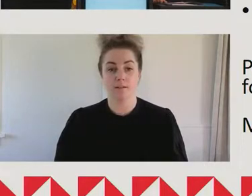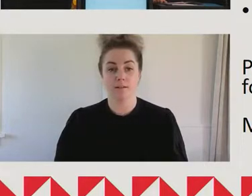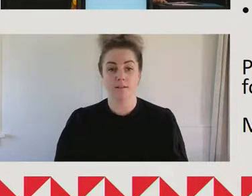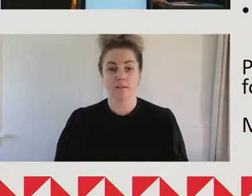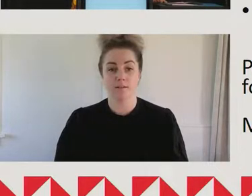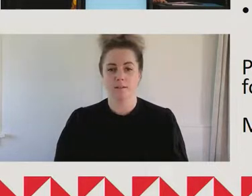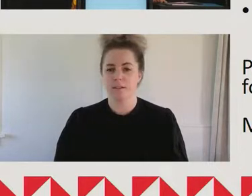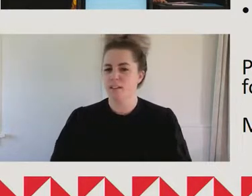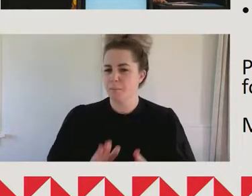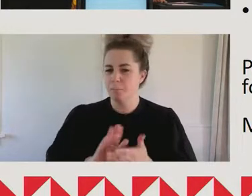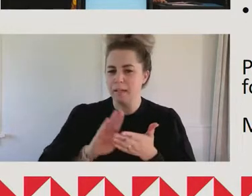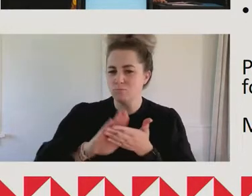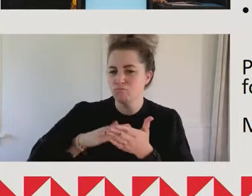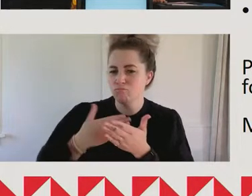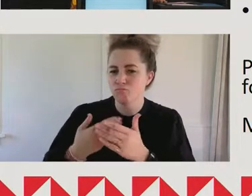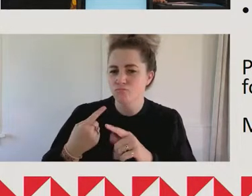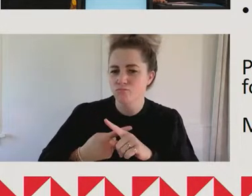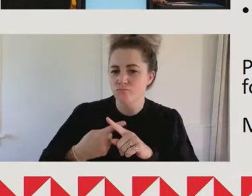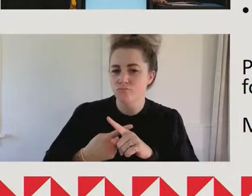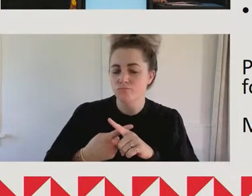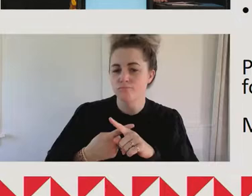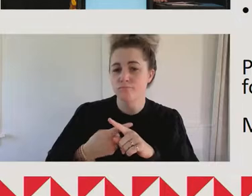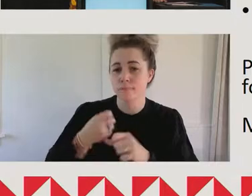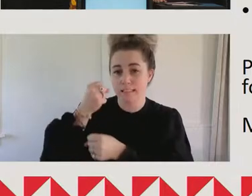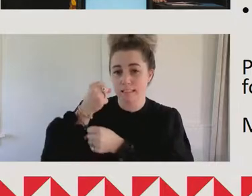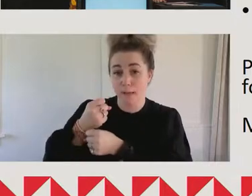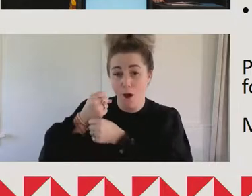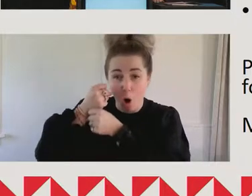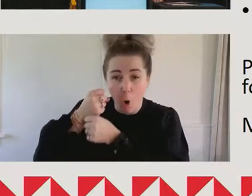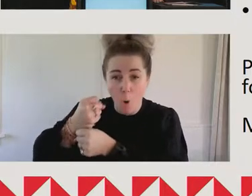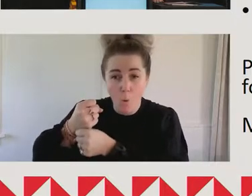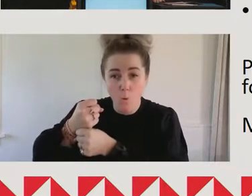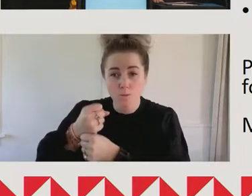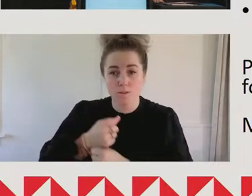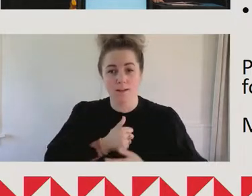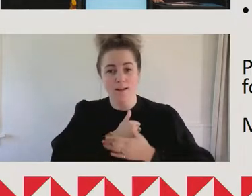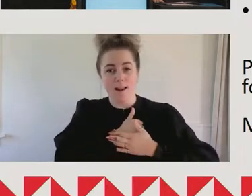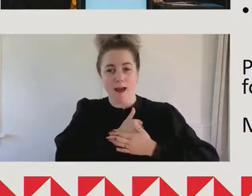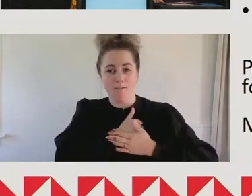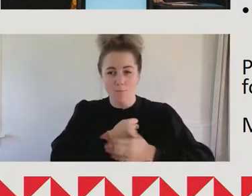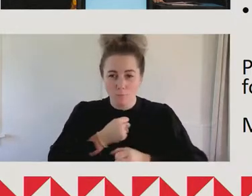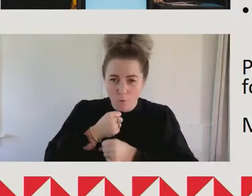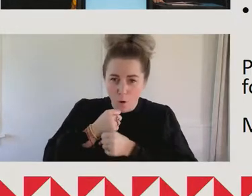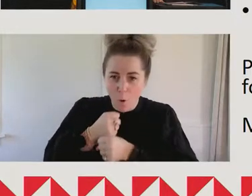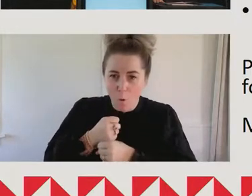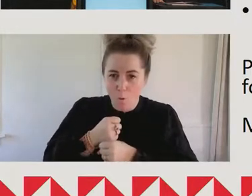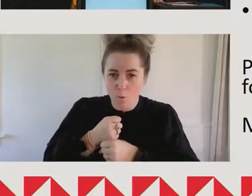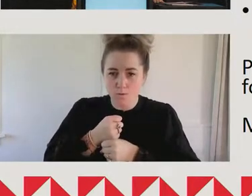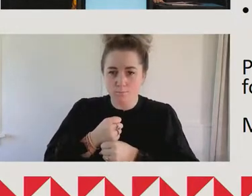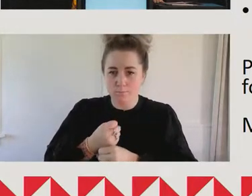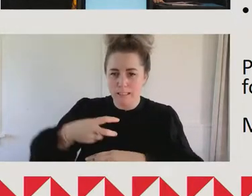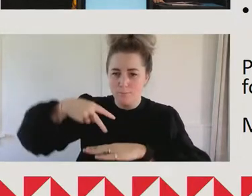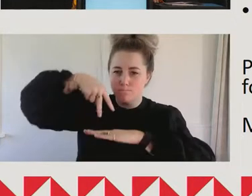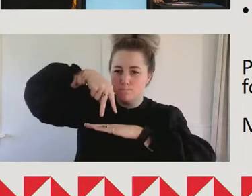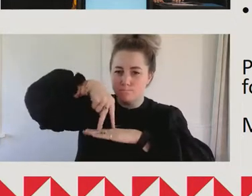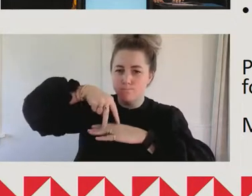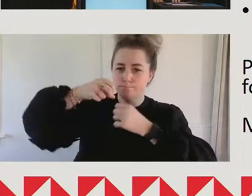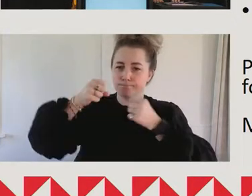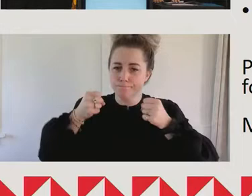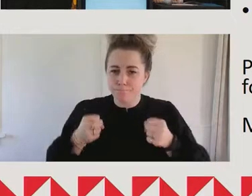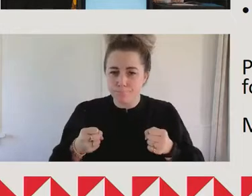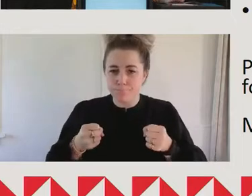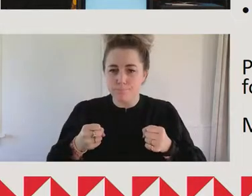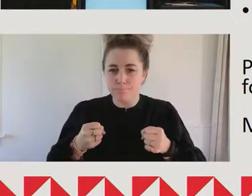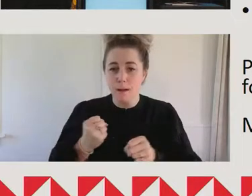which means hold on to the spear hold on to love and anchor your legs like a breadfruit tree and keep